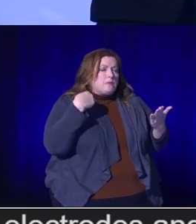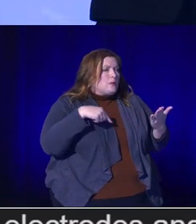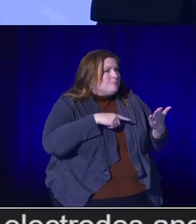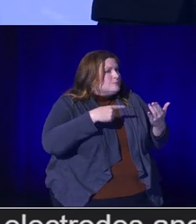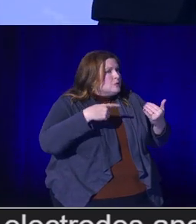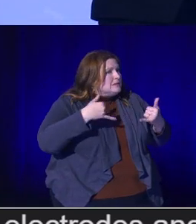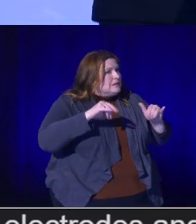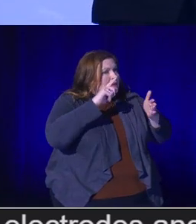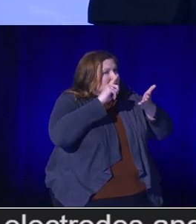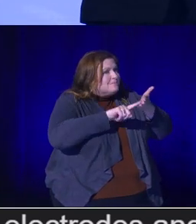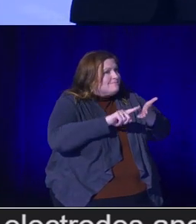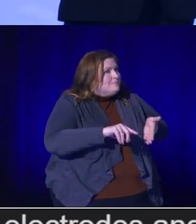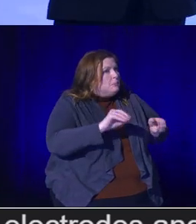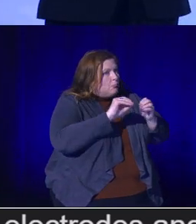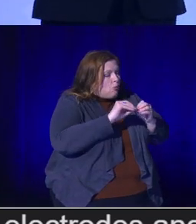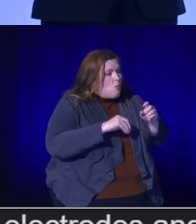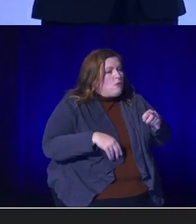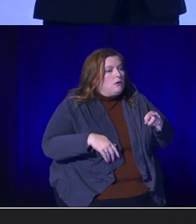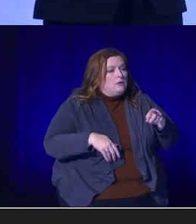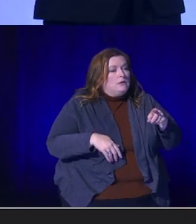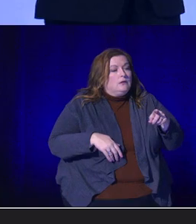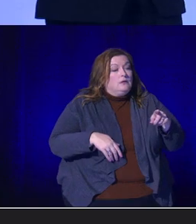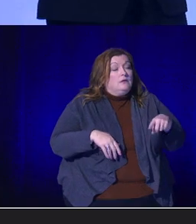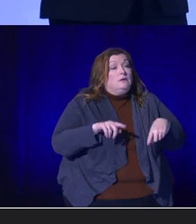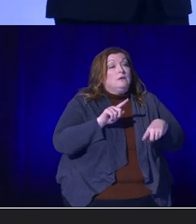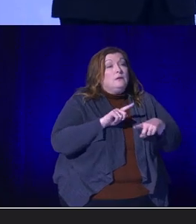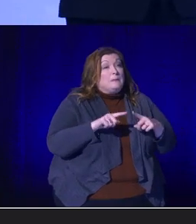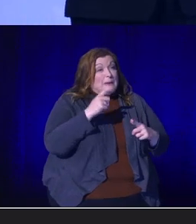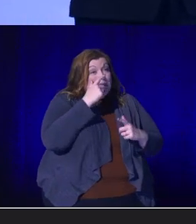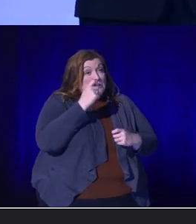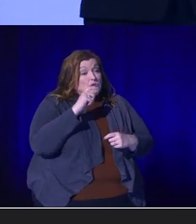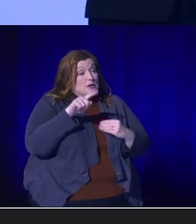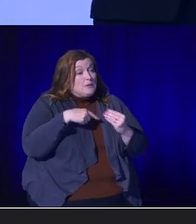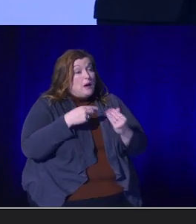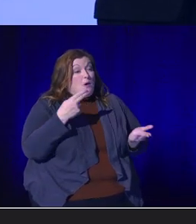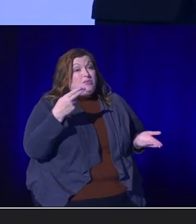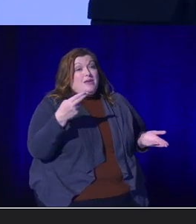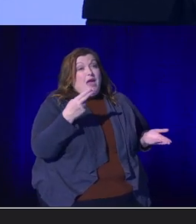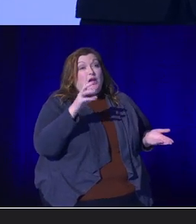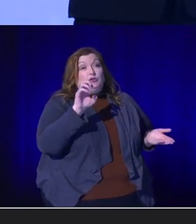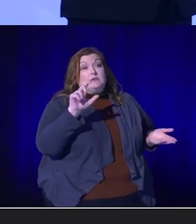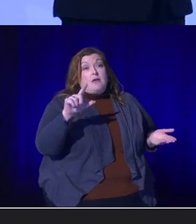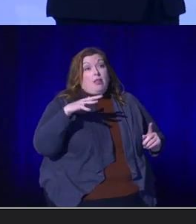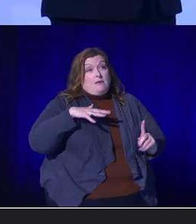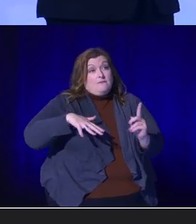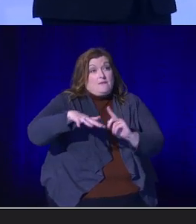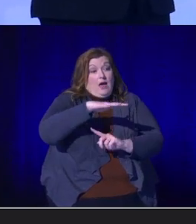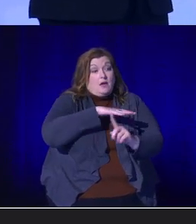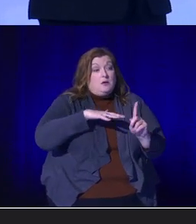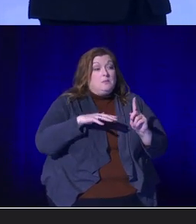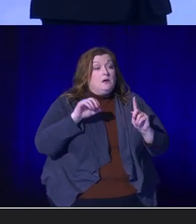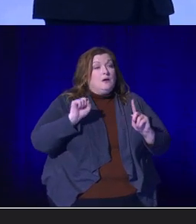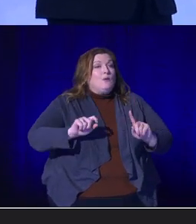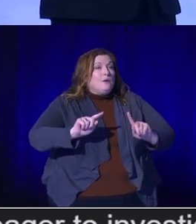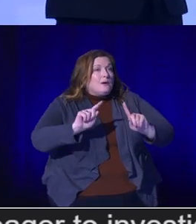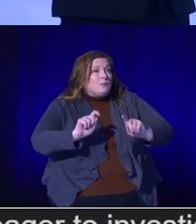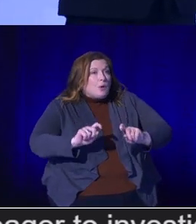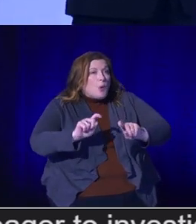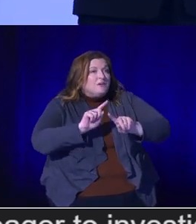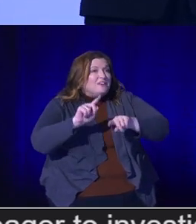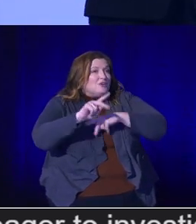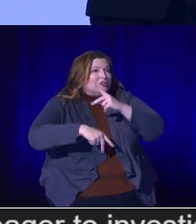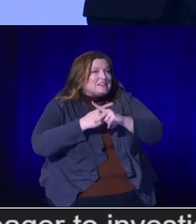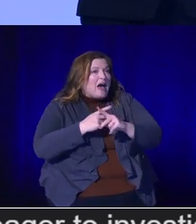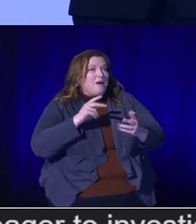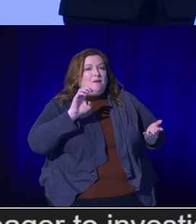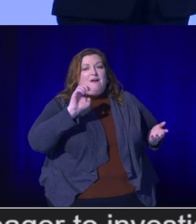investigate. But what was also interesting about this H-cell environment is that we could also probe different types of electrolytes.